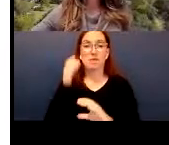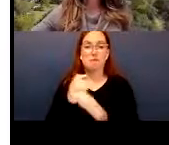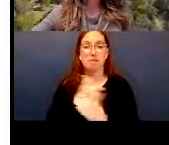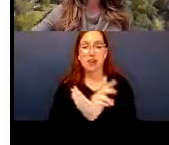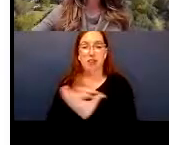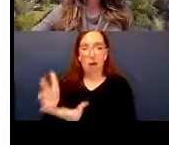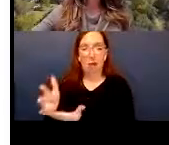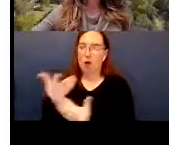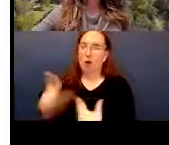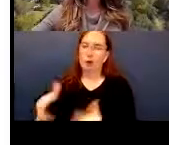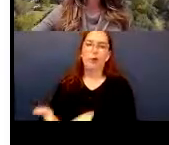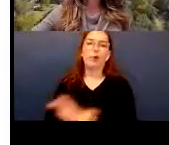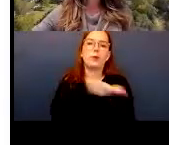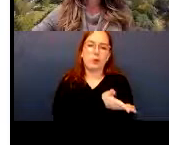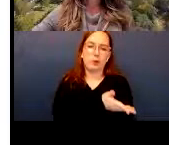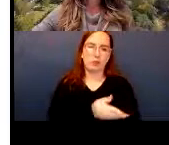paths.